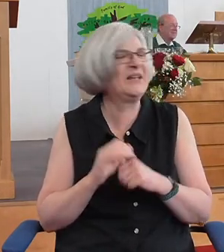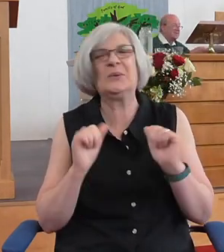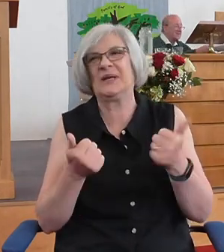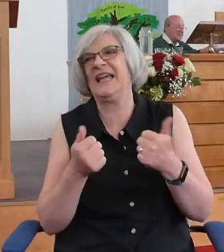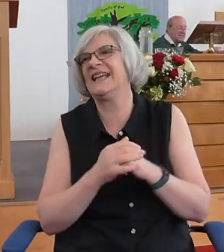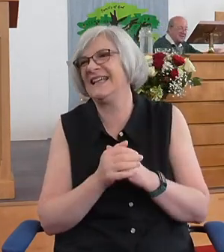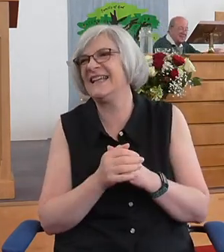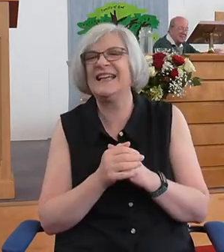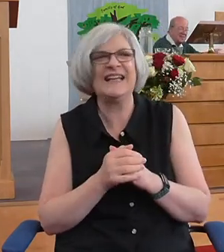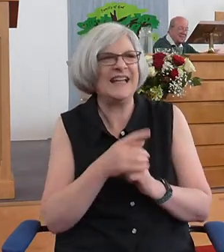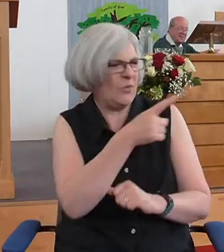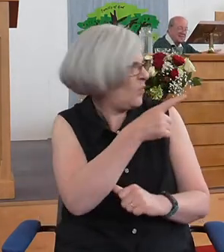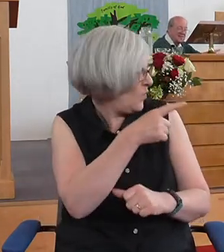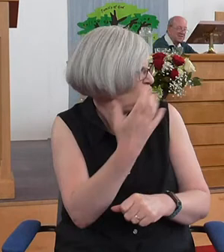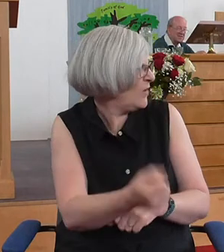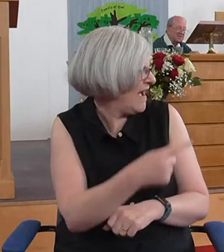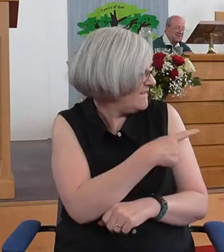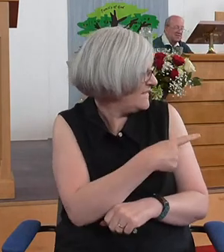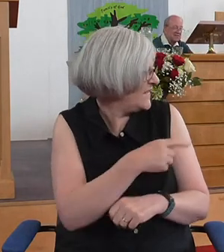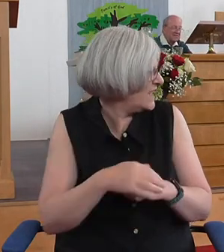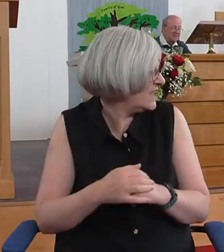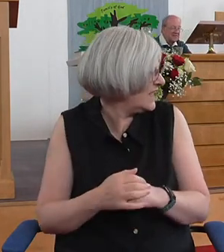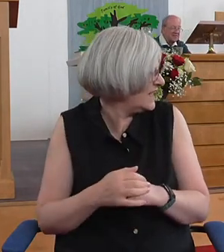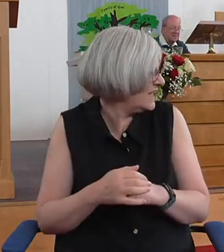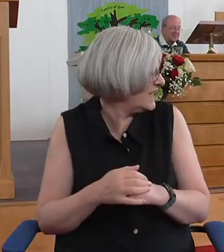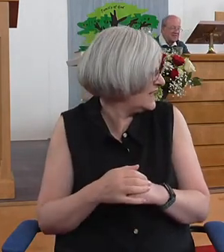Okay, what about Martin? What have you got? I